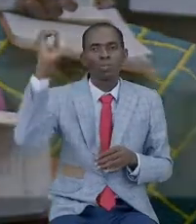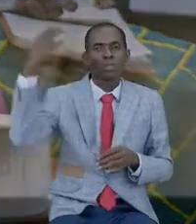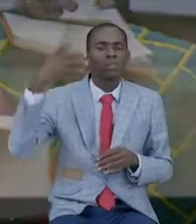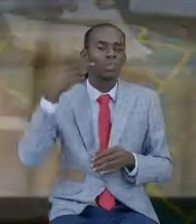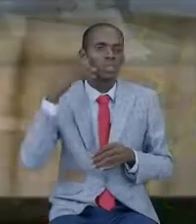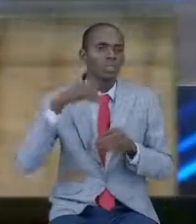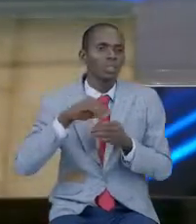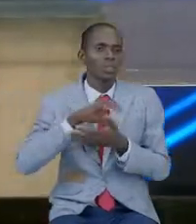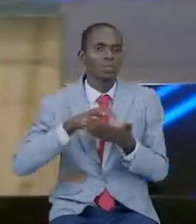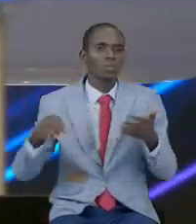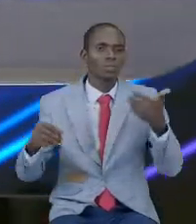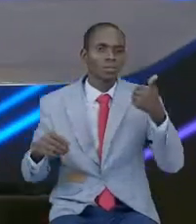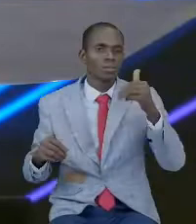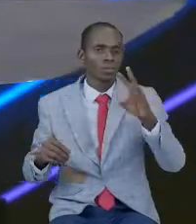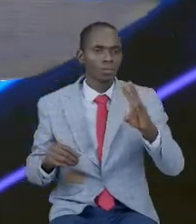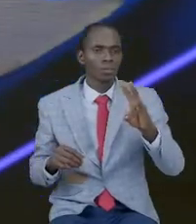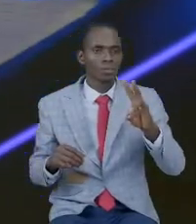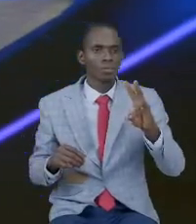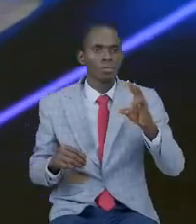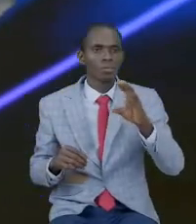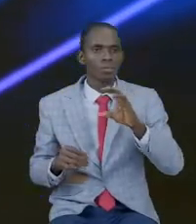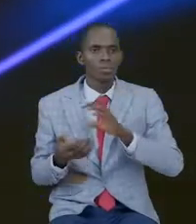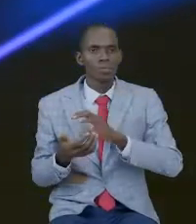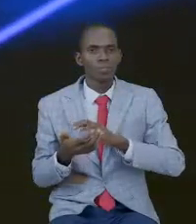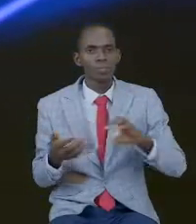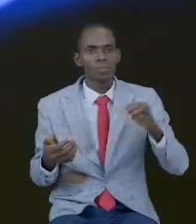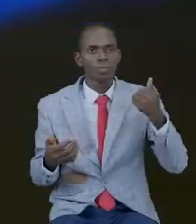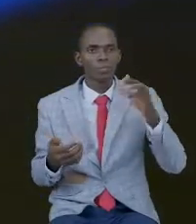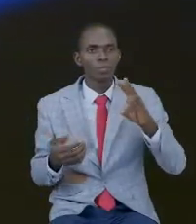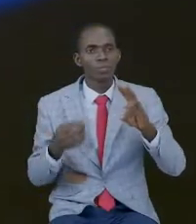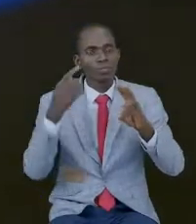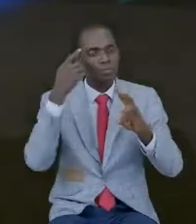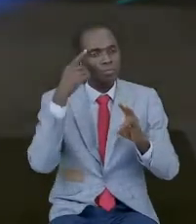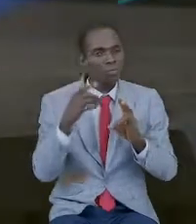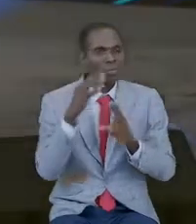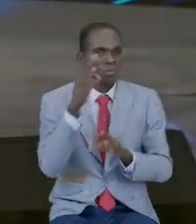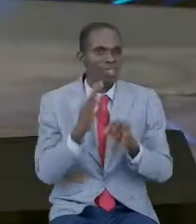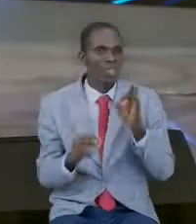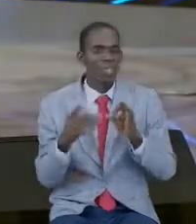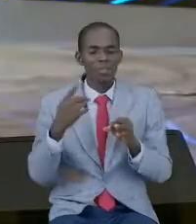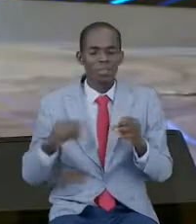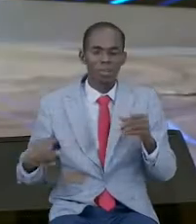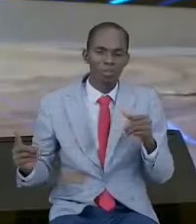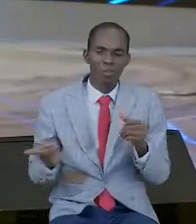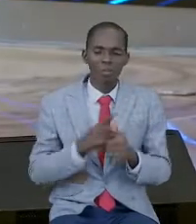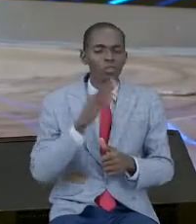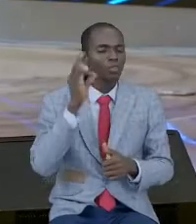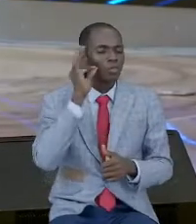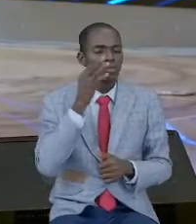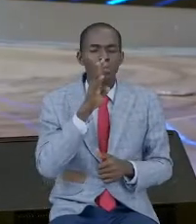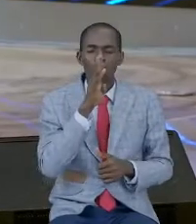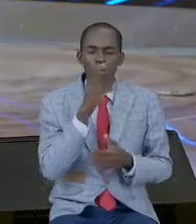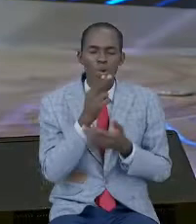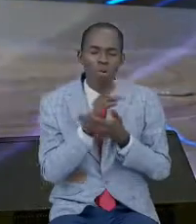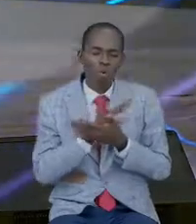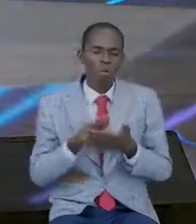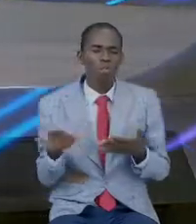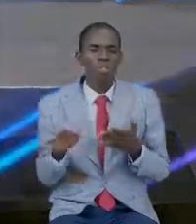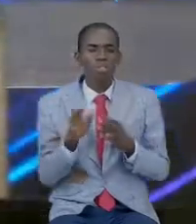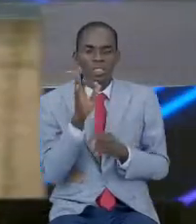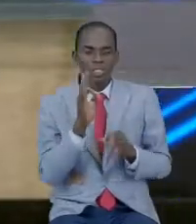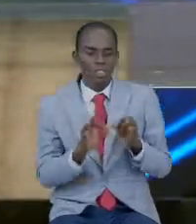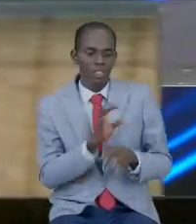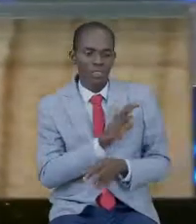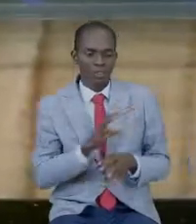16. In verse 16, for if the first fruits be holy, if Christ